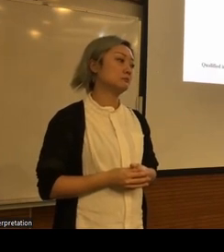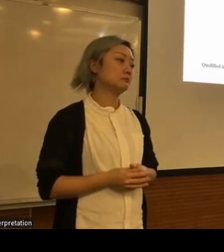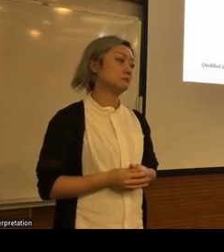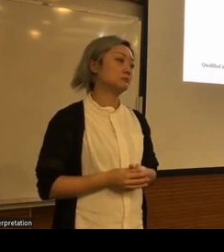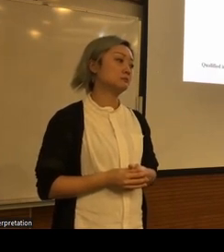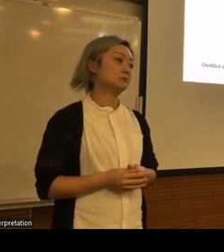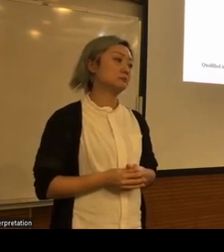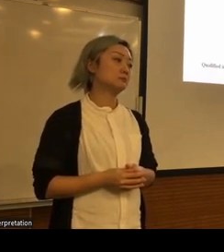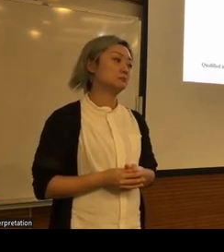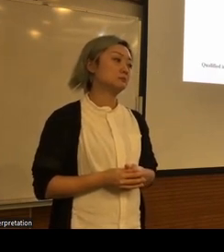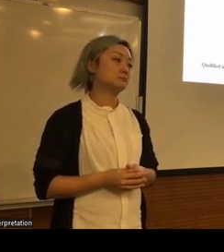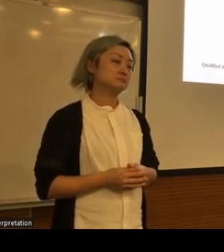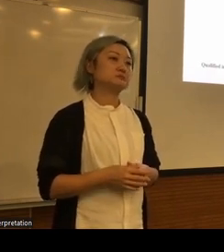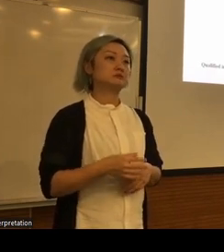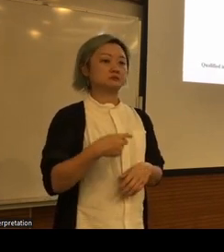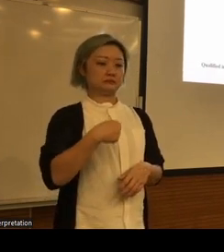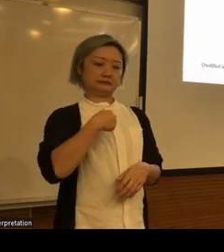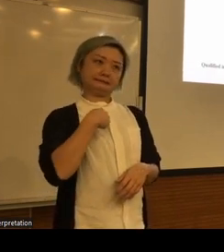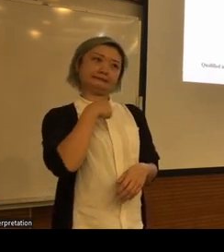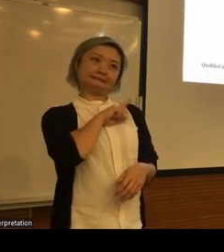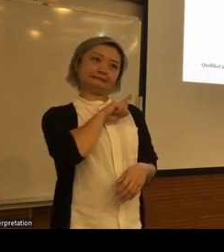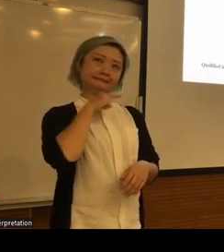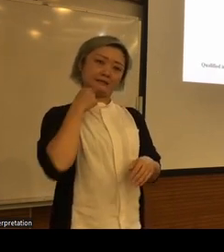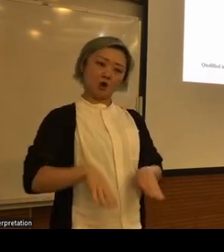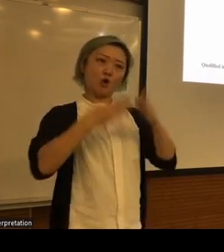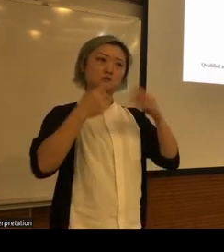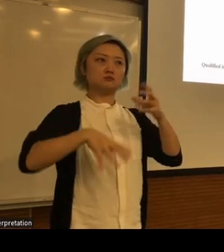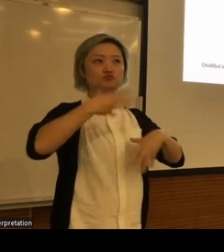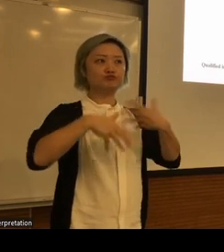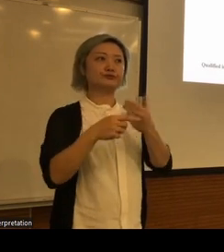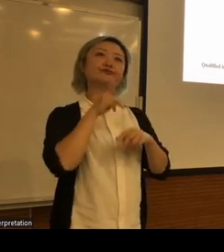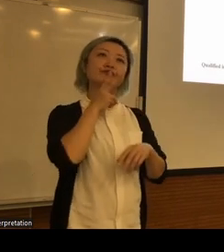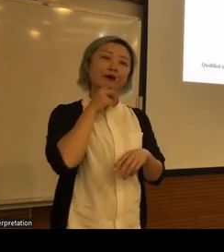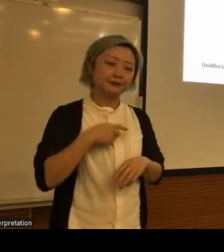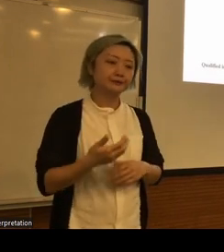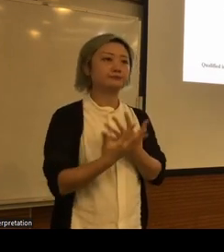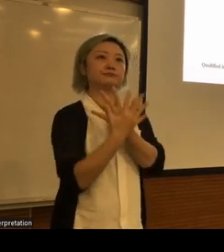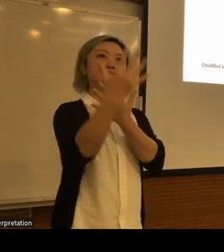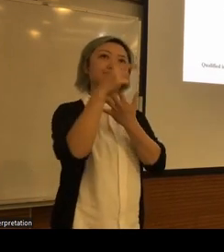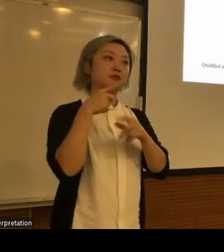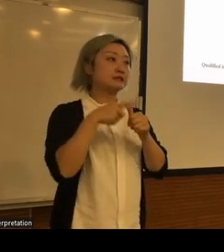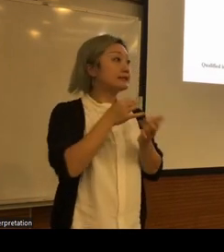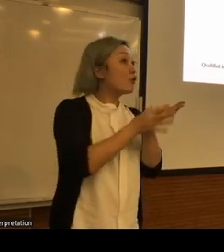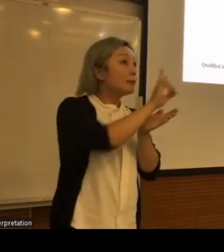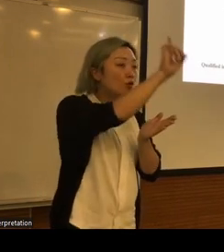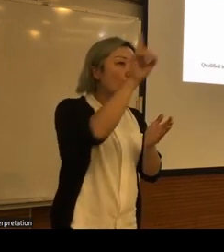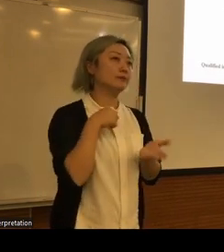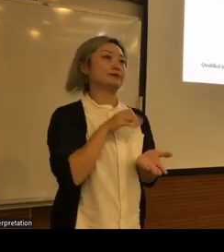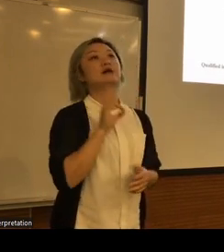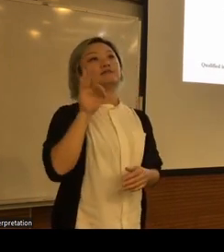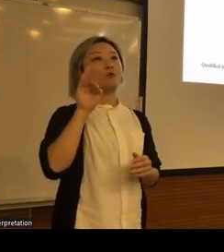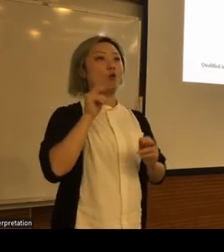When I started doing conference interpreting, I was taught at ESIT in Paris that